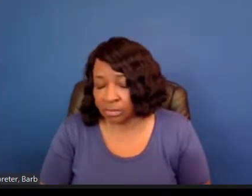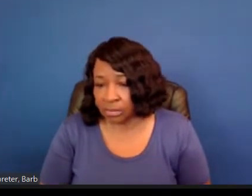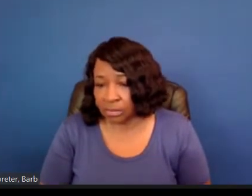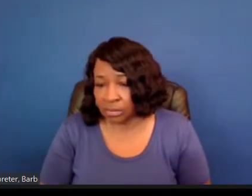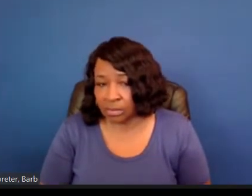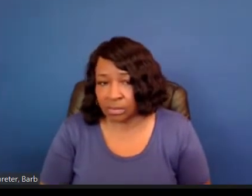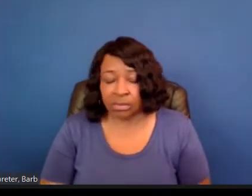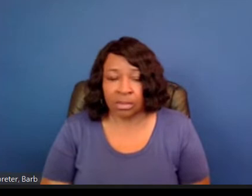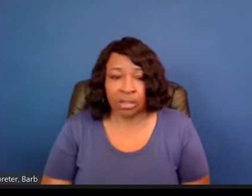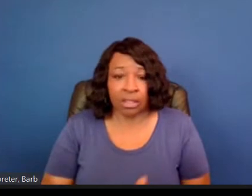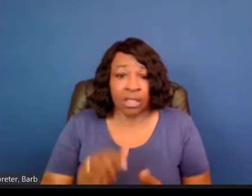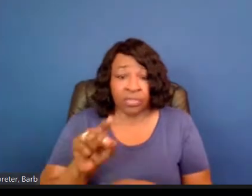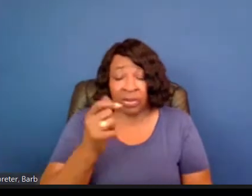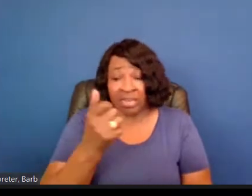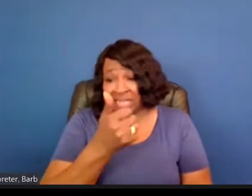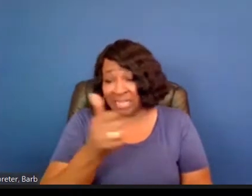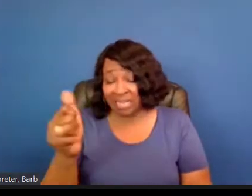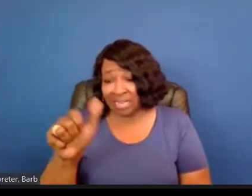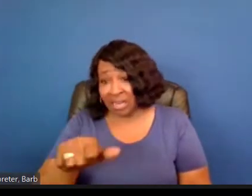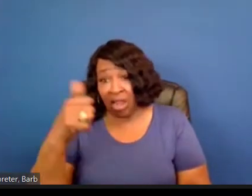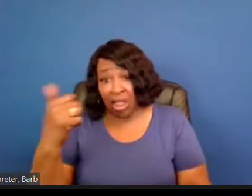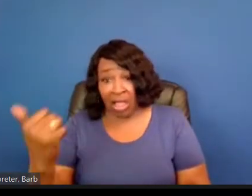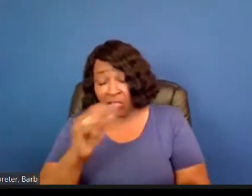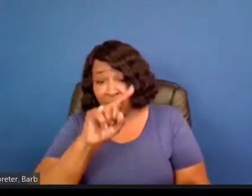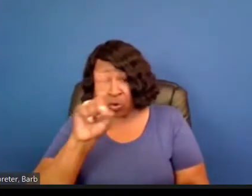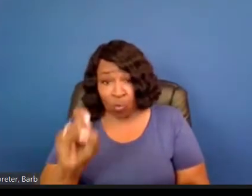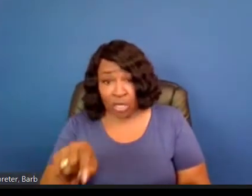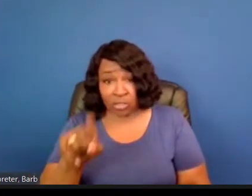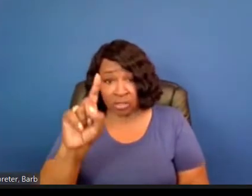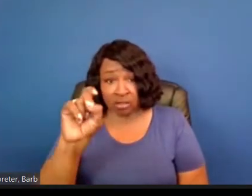Are there any other questions?